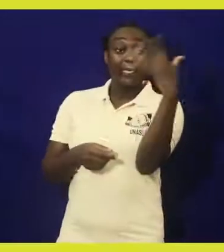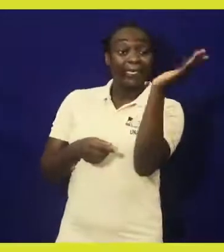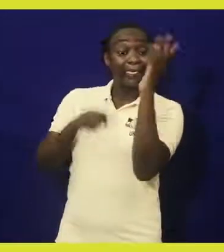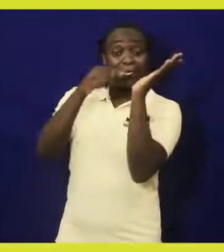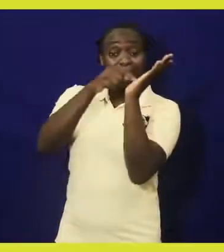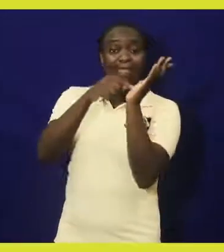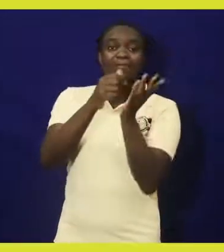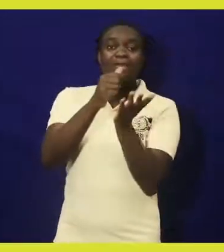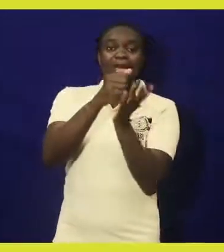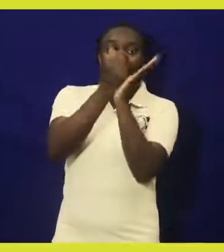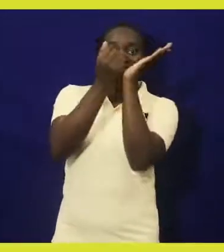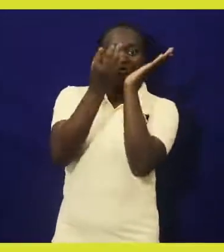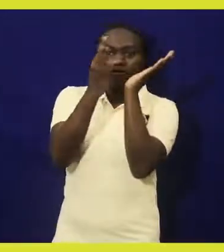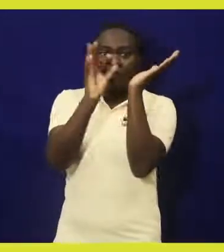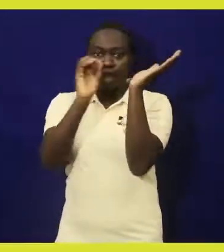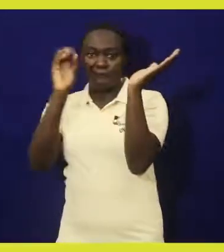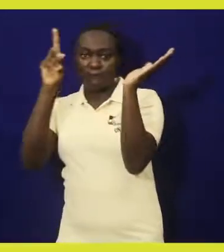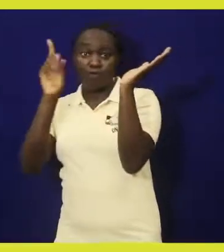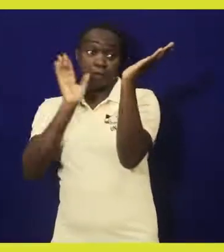the plant.